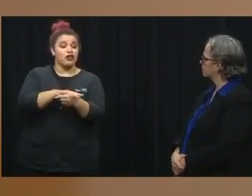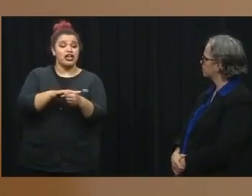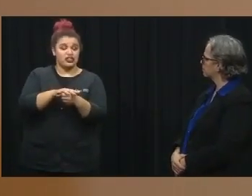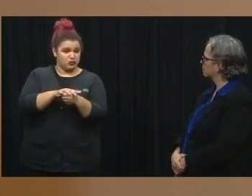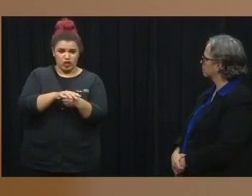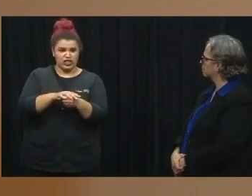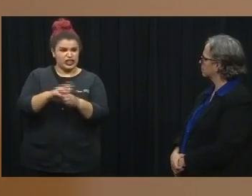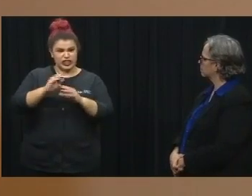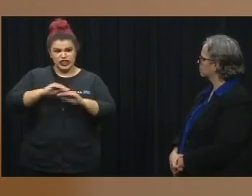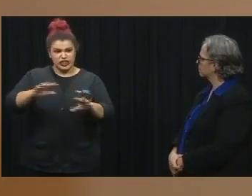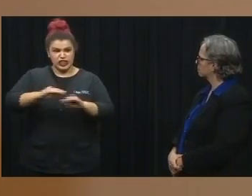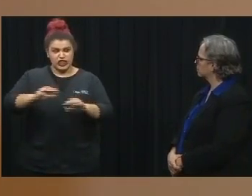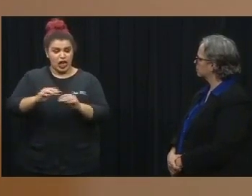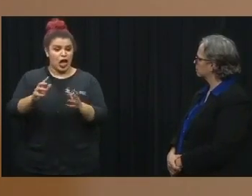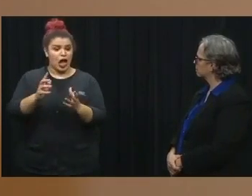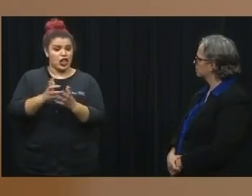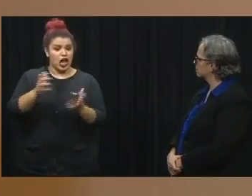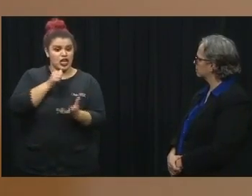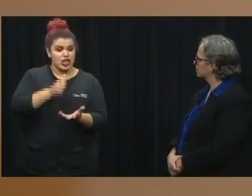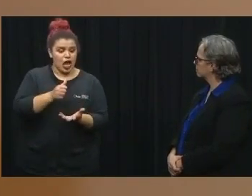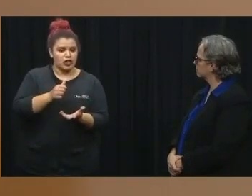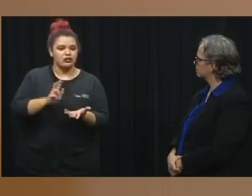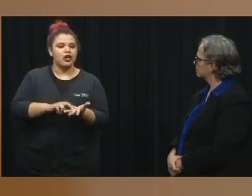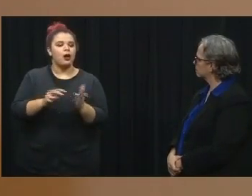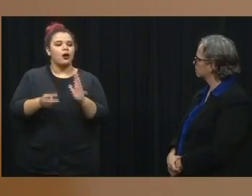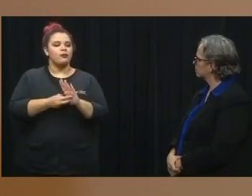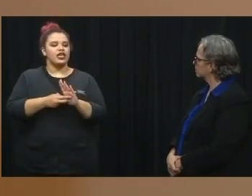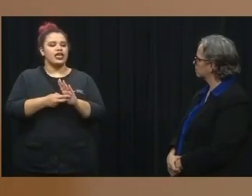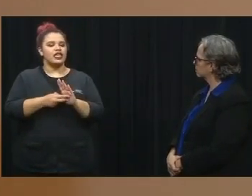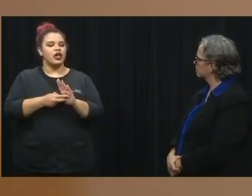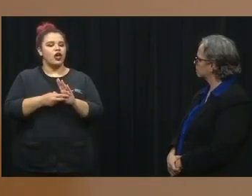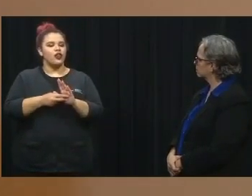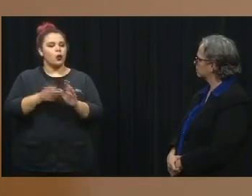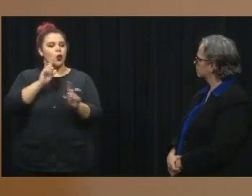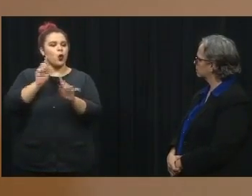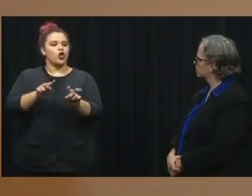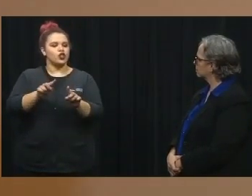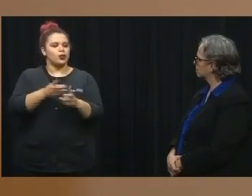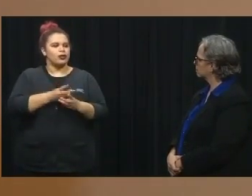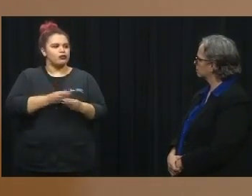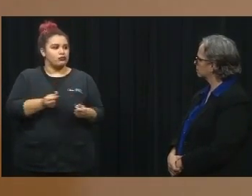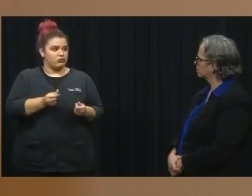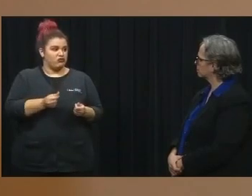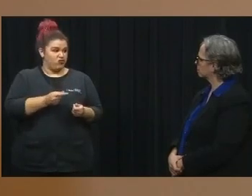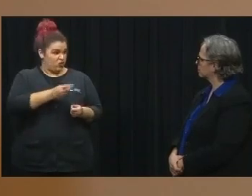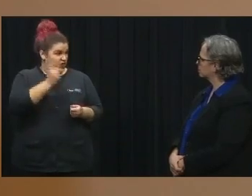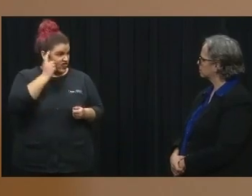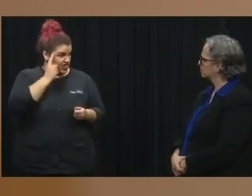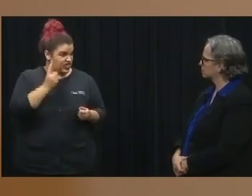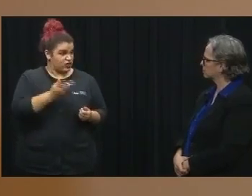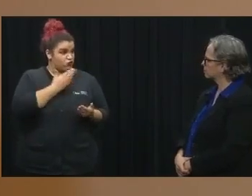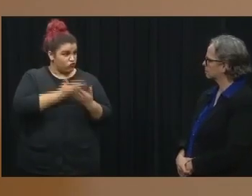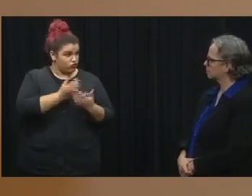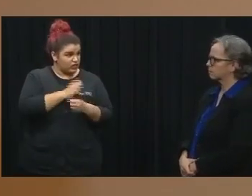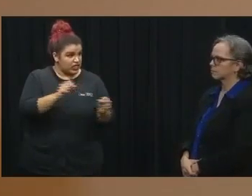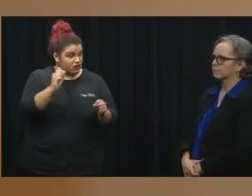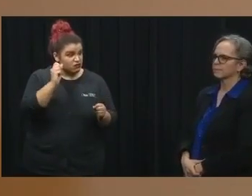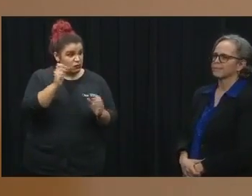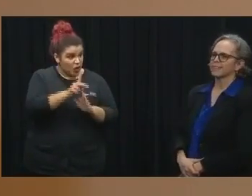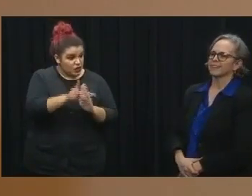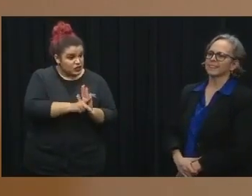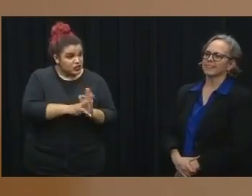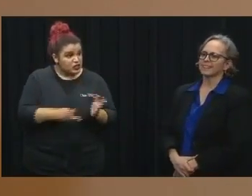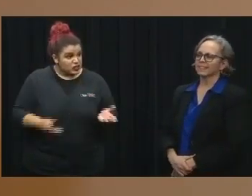coronavirus. Is that sound public health policy? I think one of the things we're going to have to look at is what testing